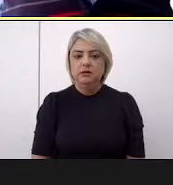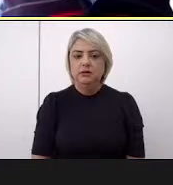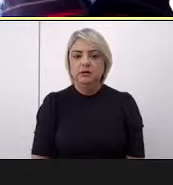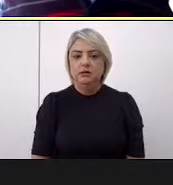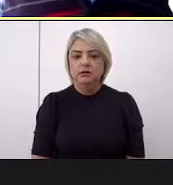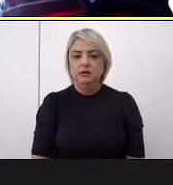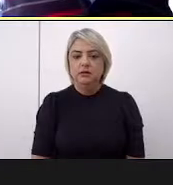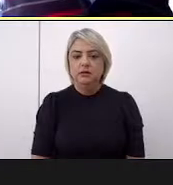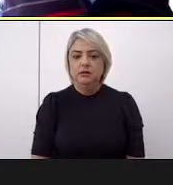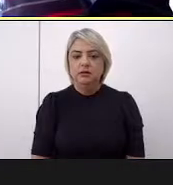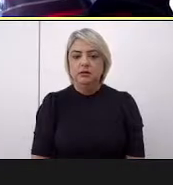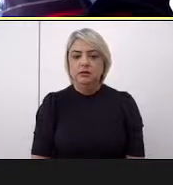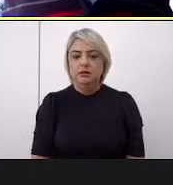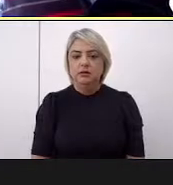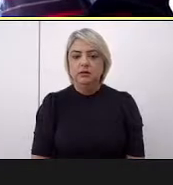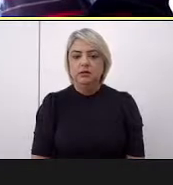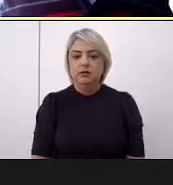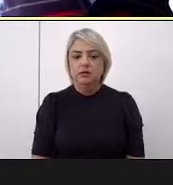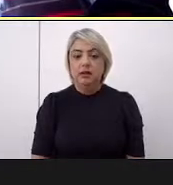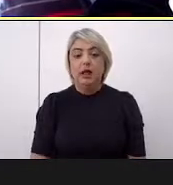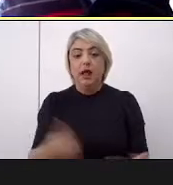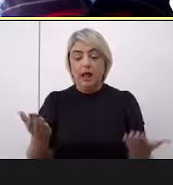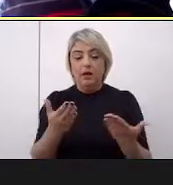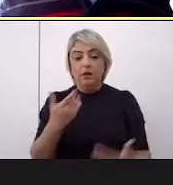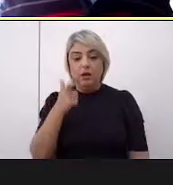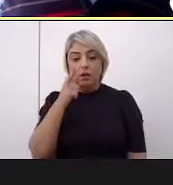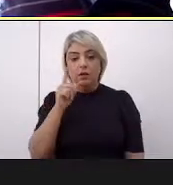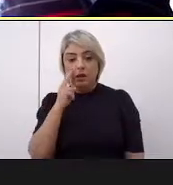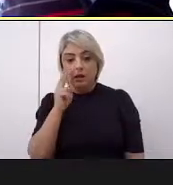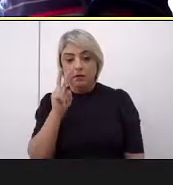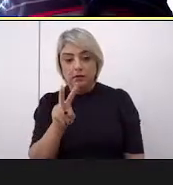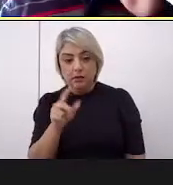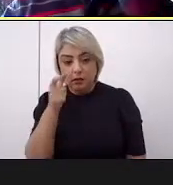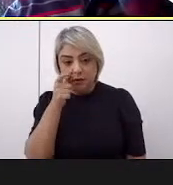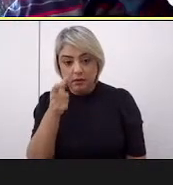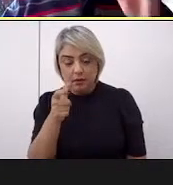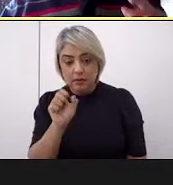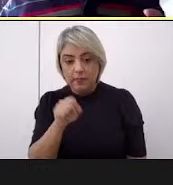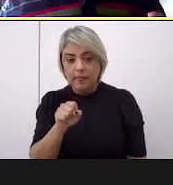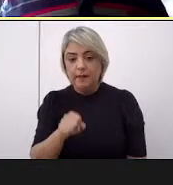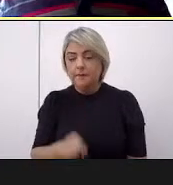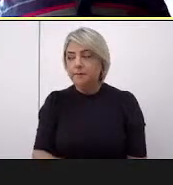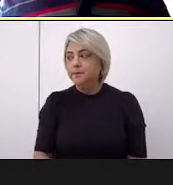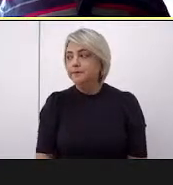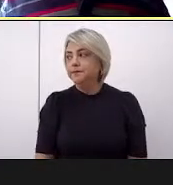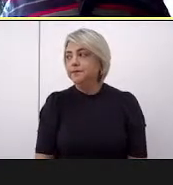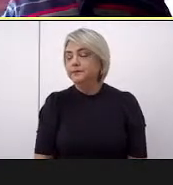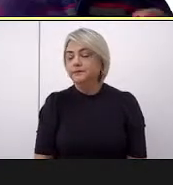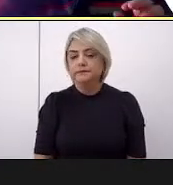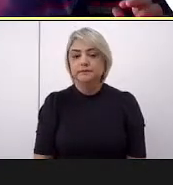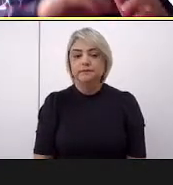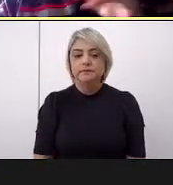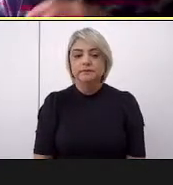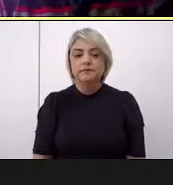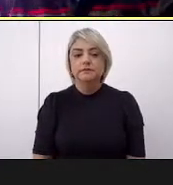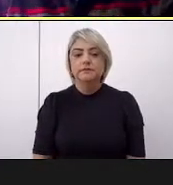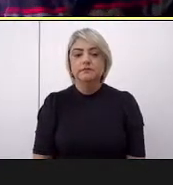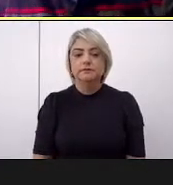Now you can see something, I suppose. Yes. Okay. So let's do with that.